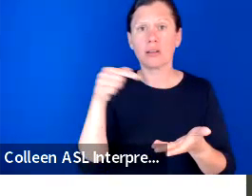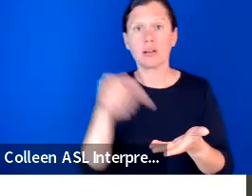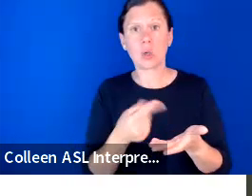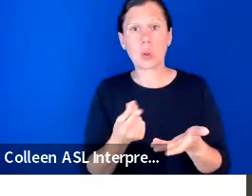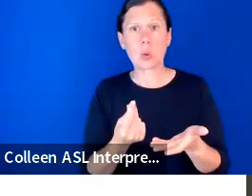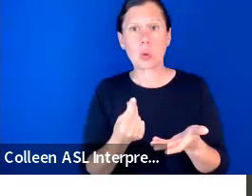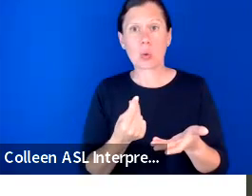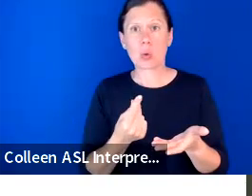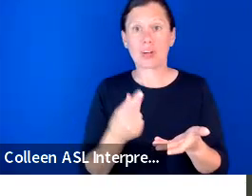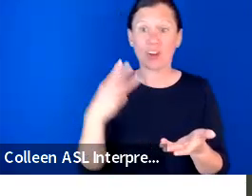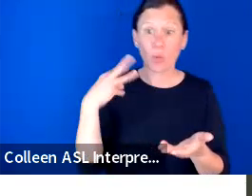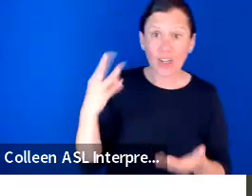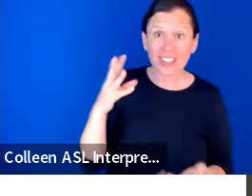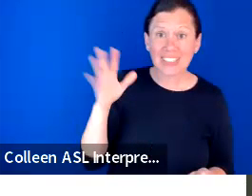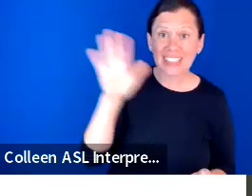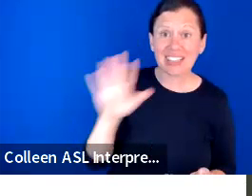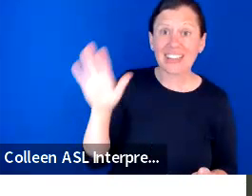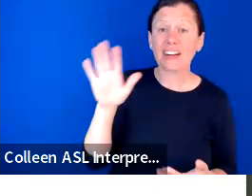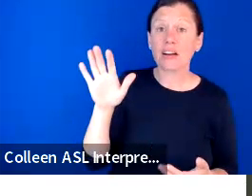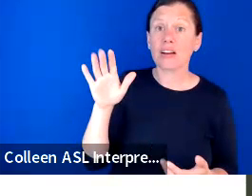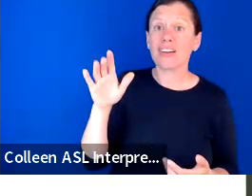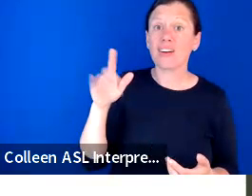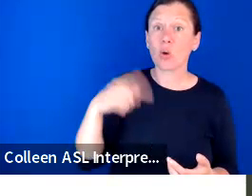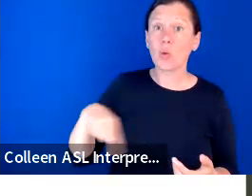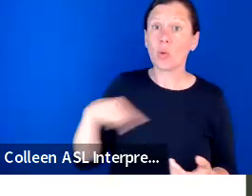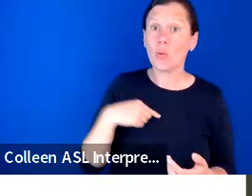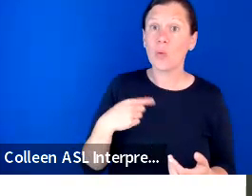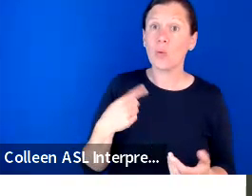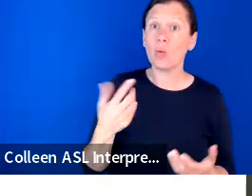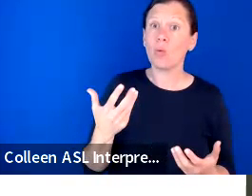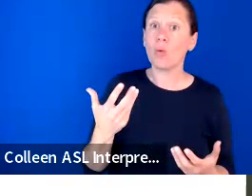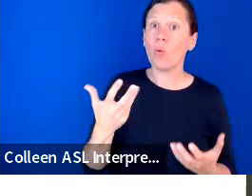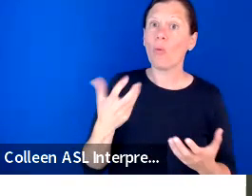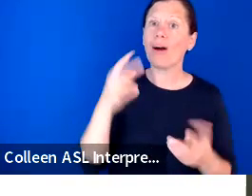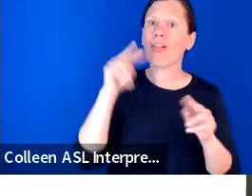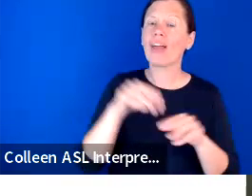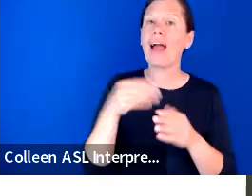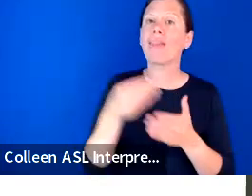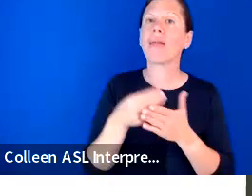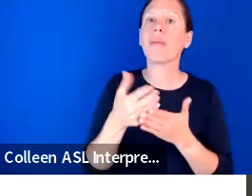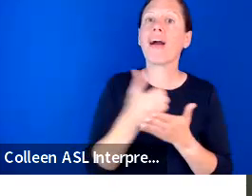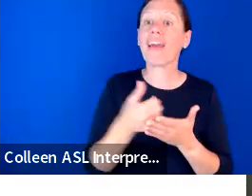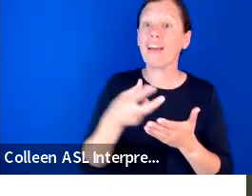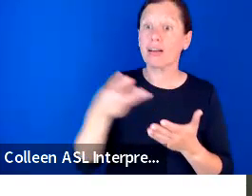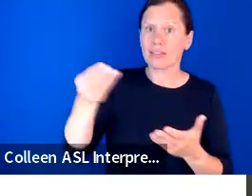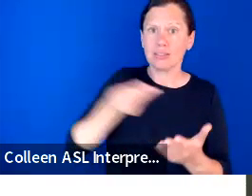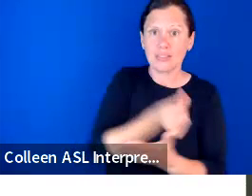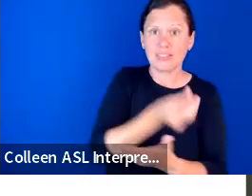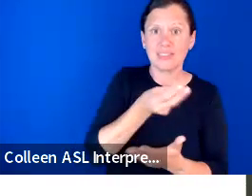state. It's an earned benefit, which means you contribute for a certain number of years to qualify for